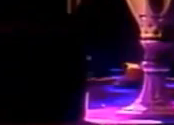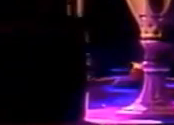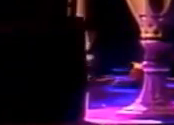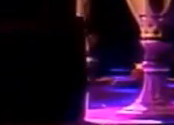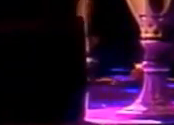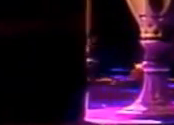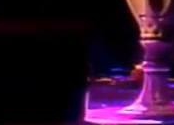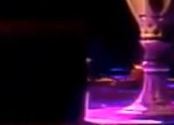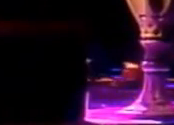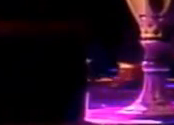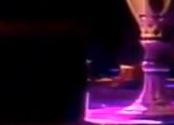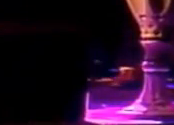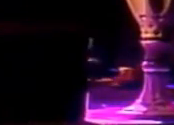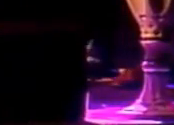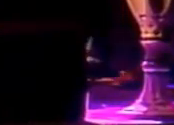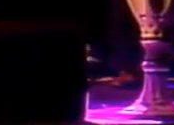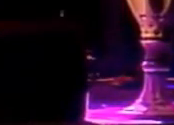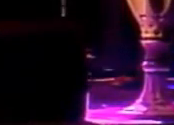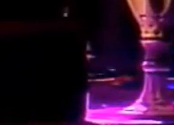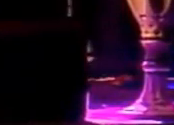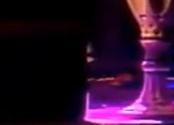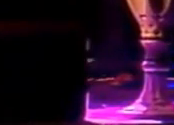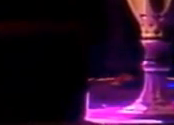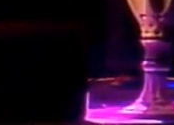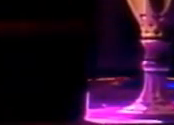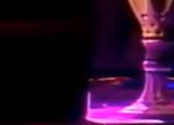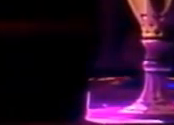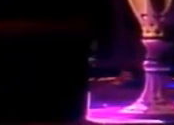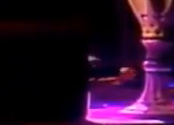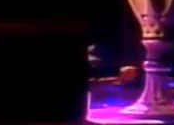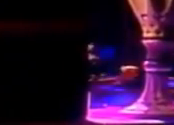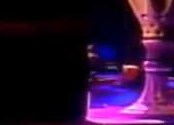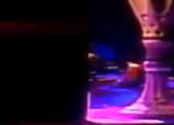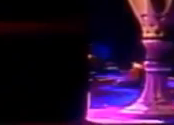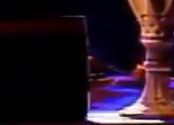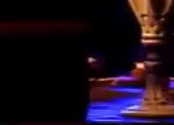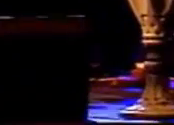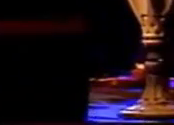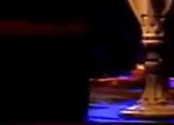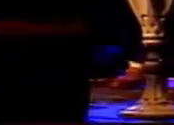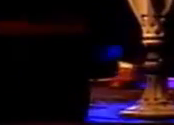Invade a nation with God's kingdom power.